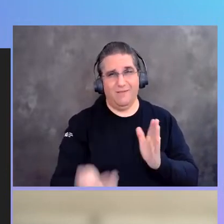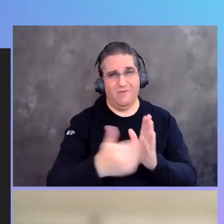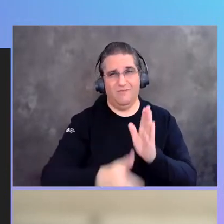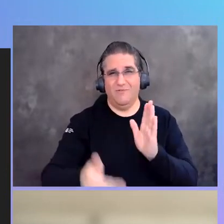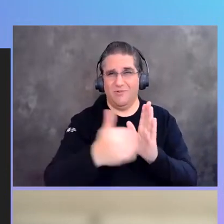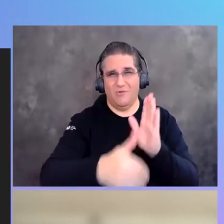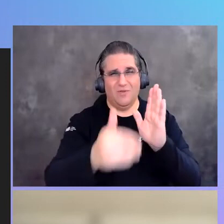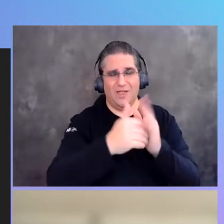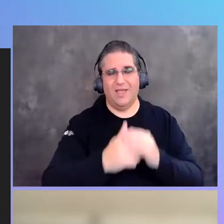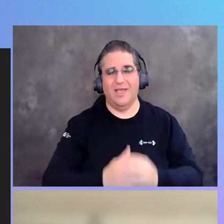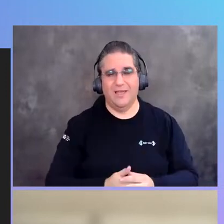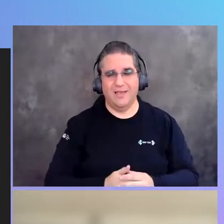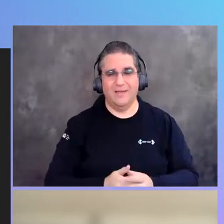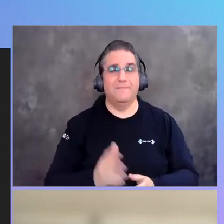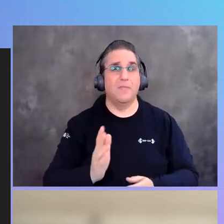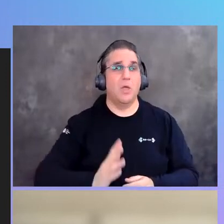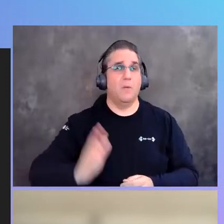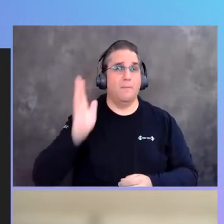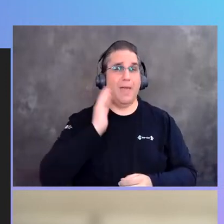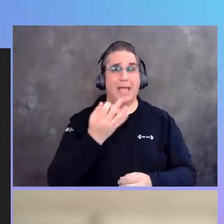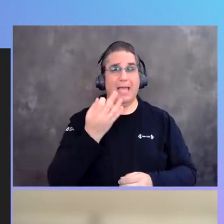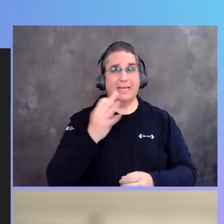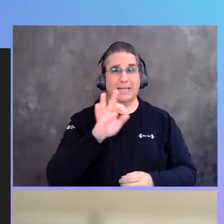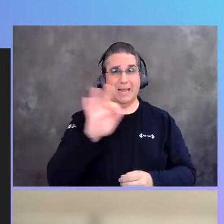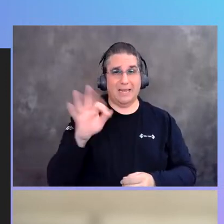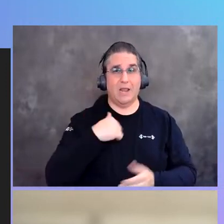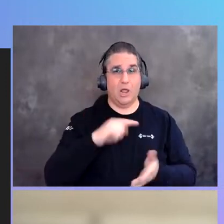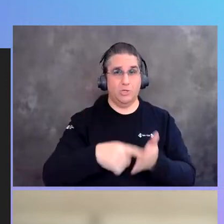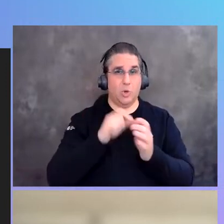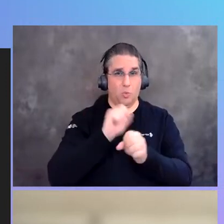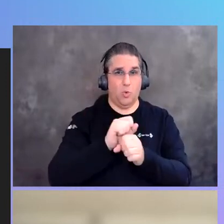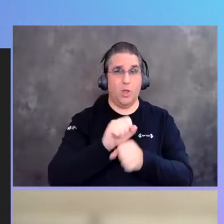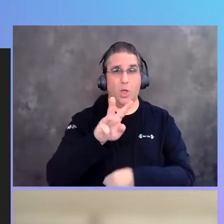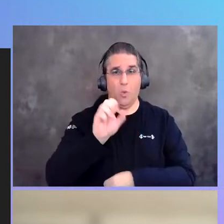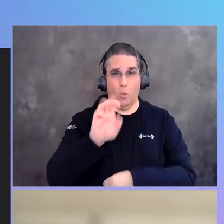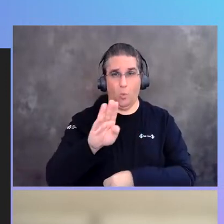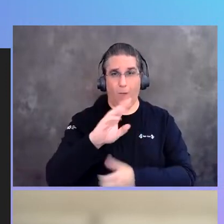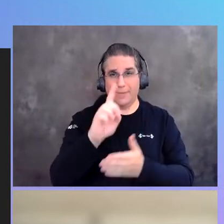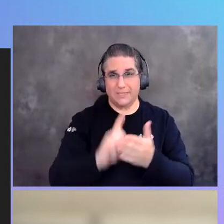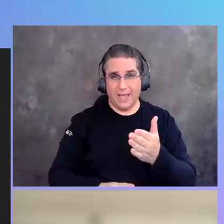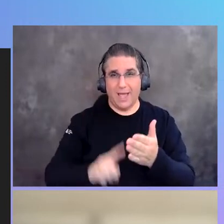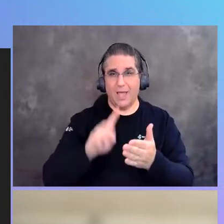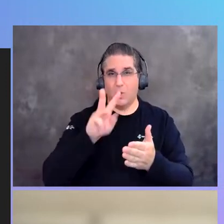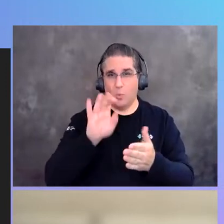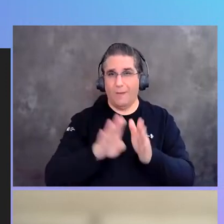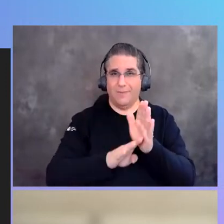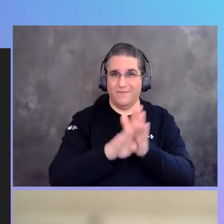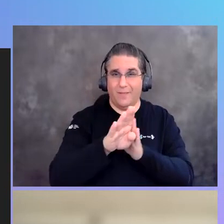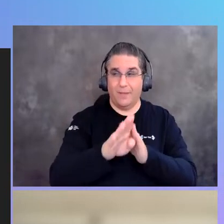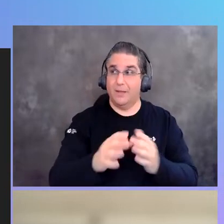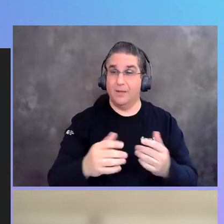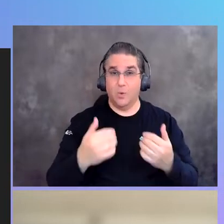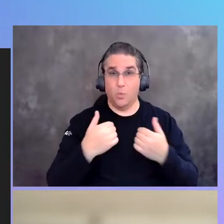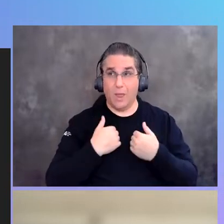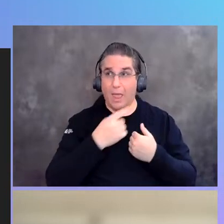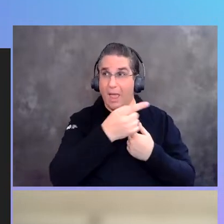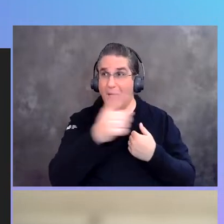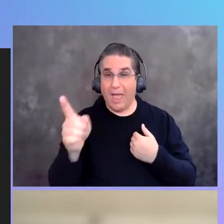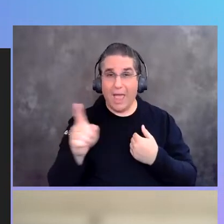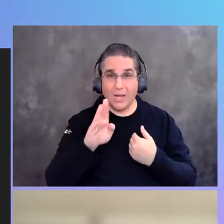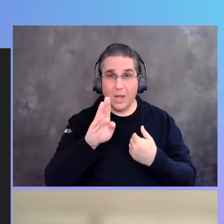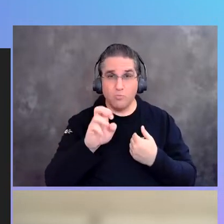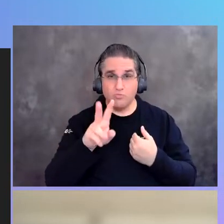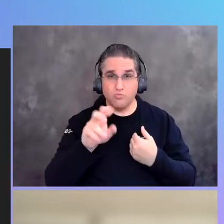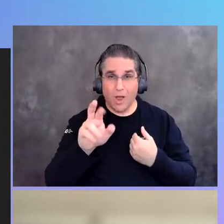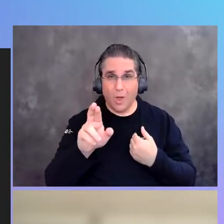I started around 1999 in web design and development. Um, Browsers weren't compliant or standards based. It was